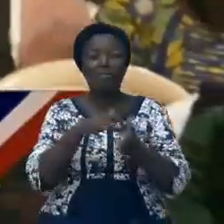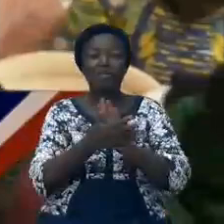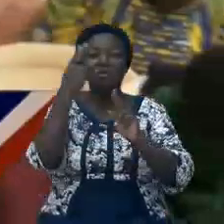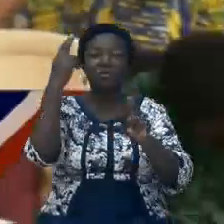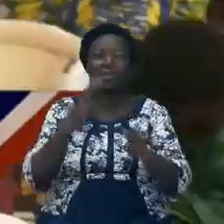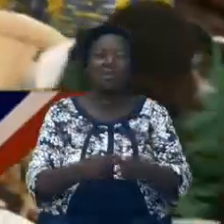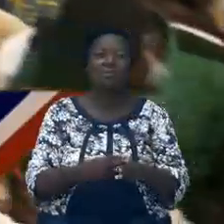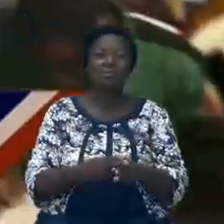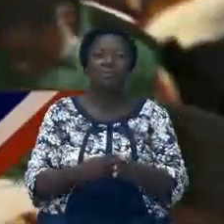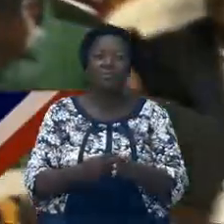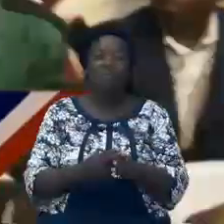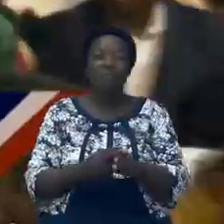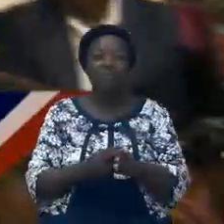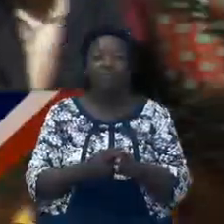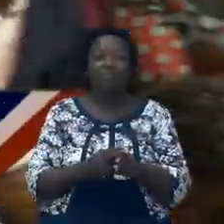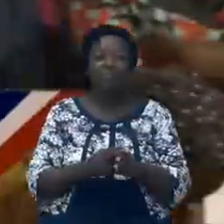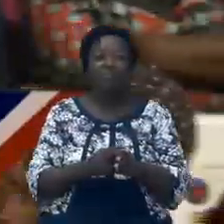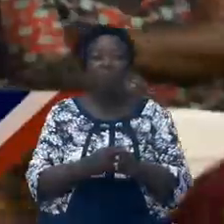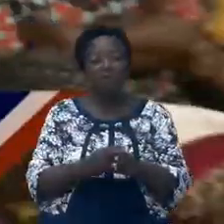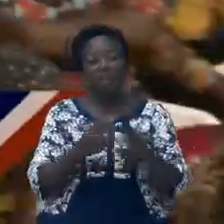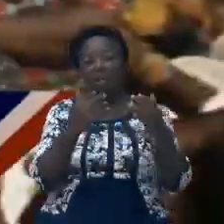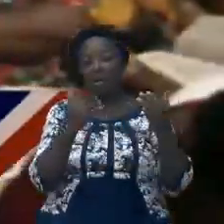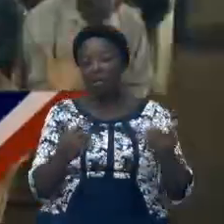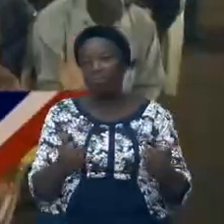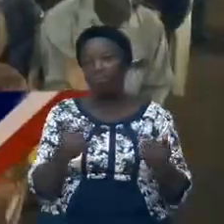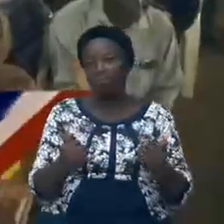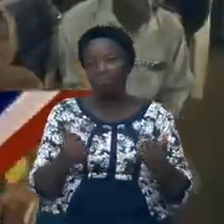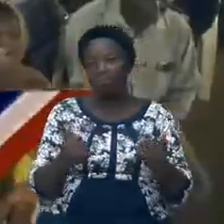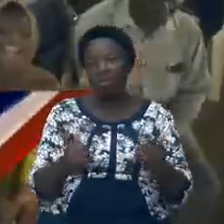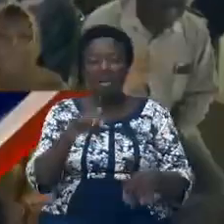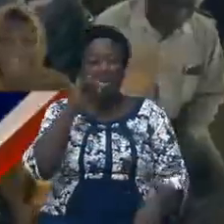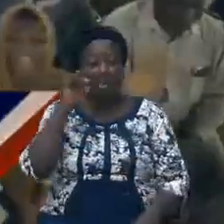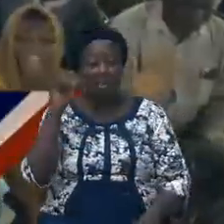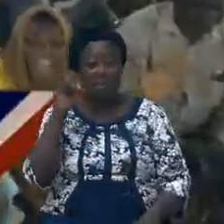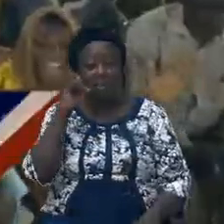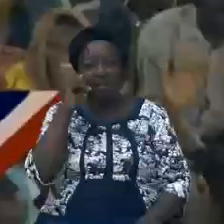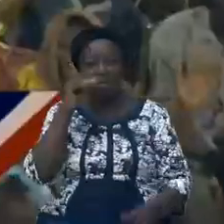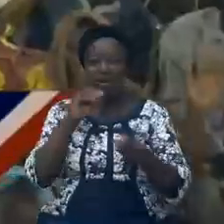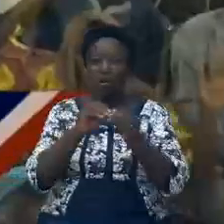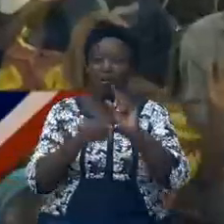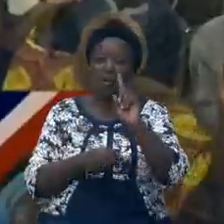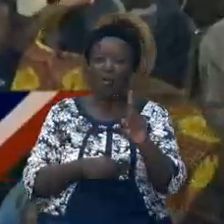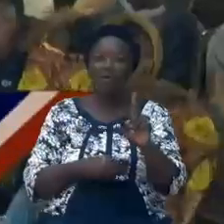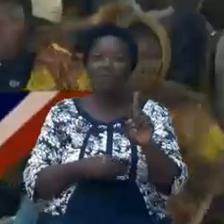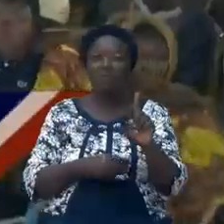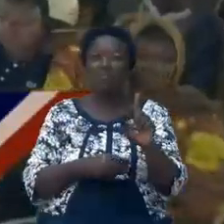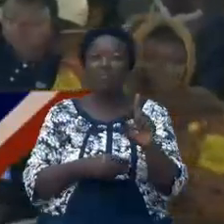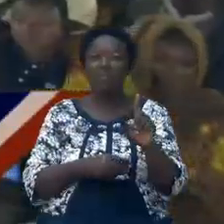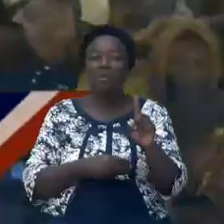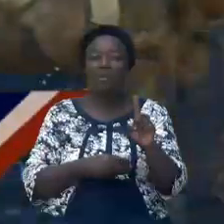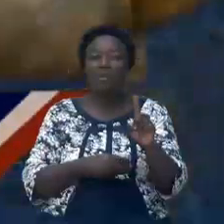solution will come upon your life in jesus name now